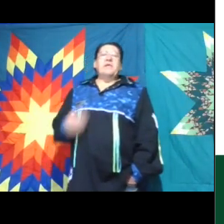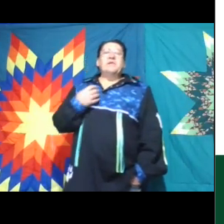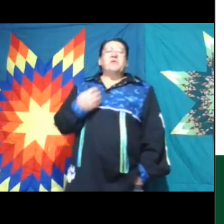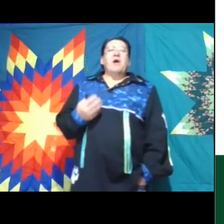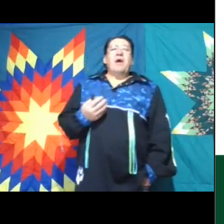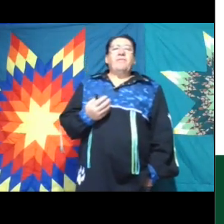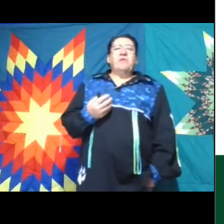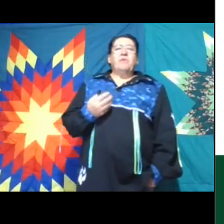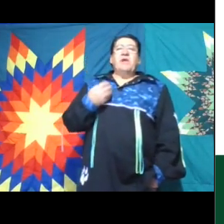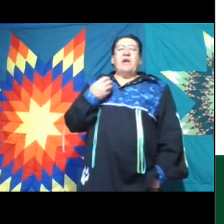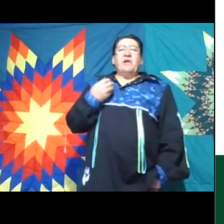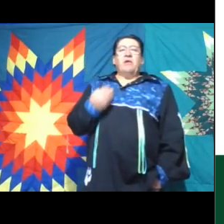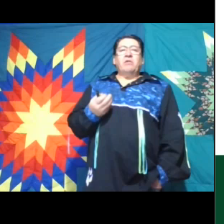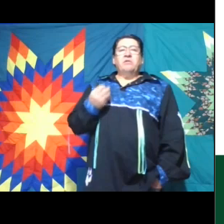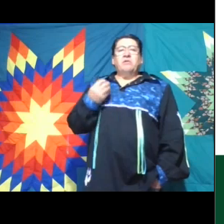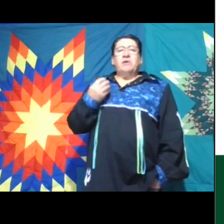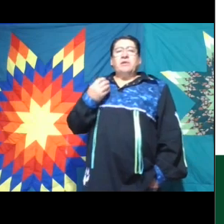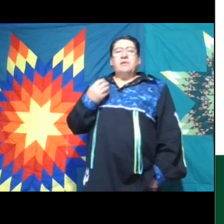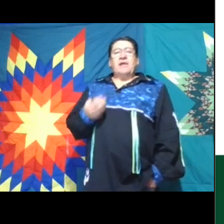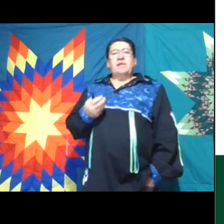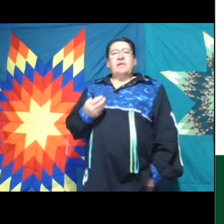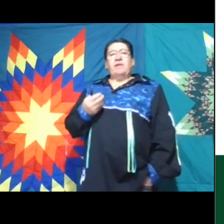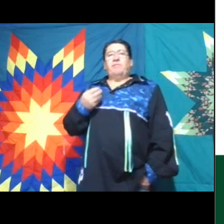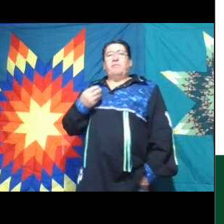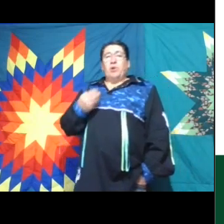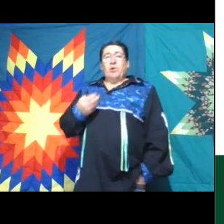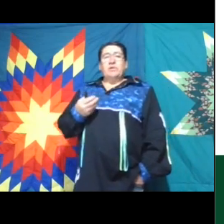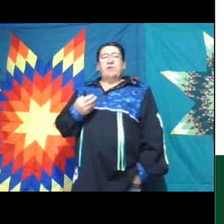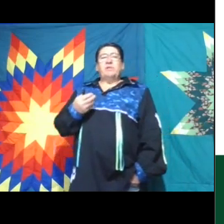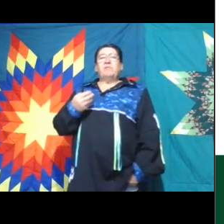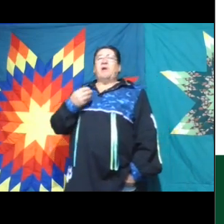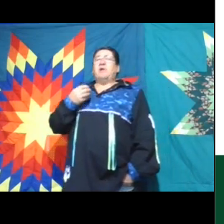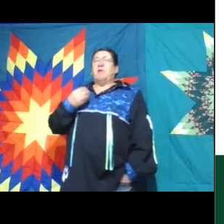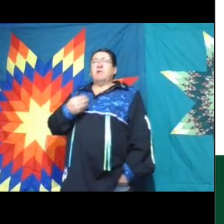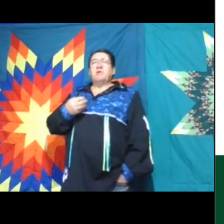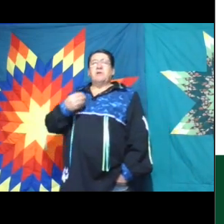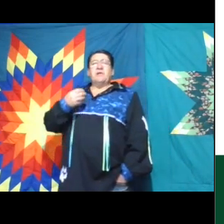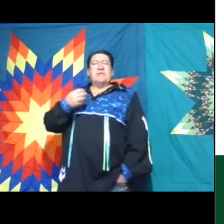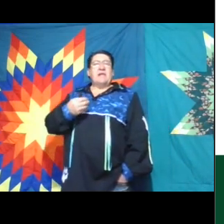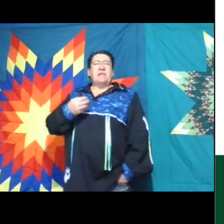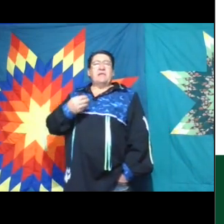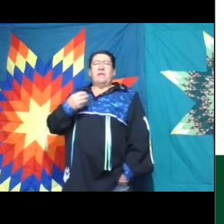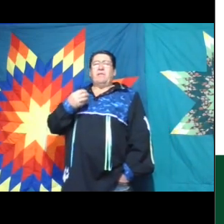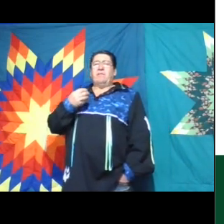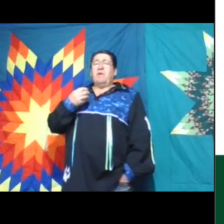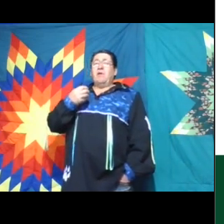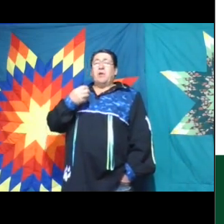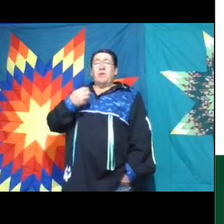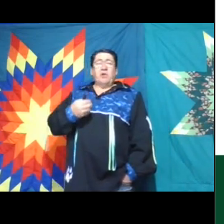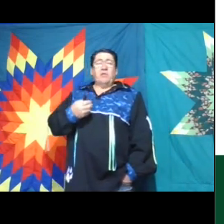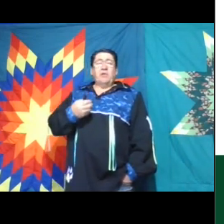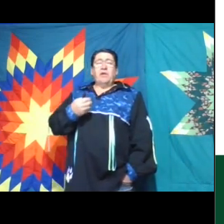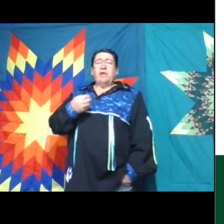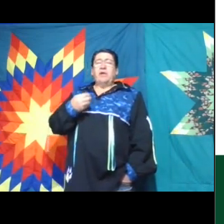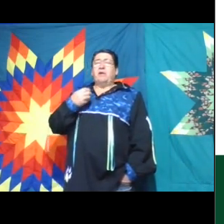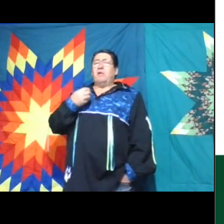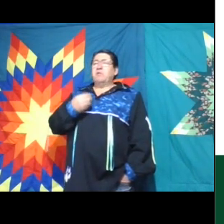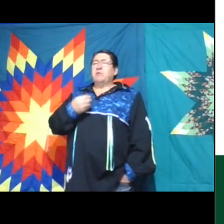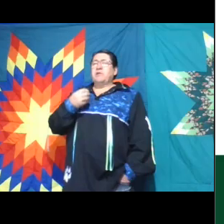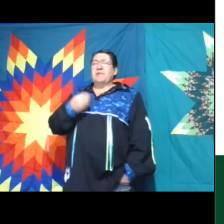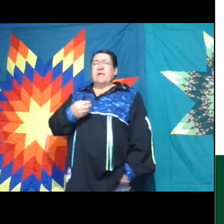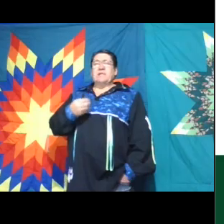We strive to be a culturally sensitive person, a culturally sensitive community,